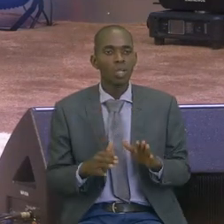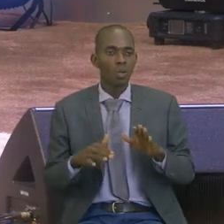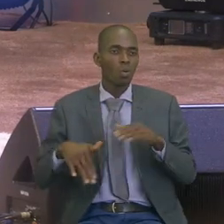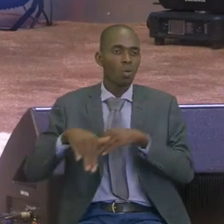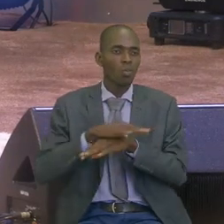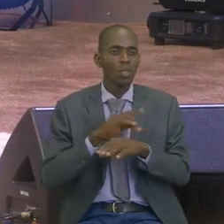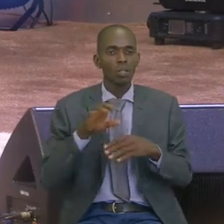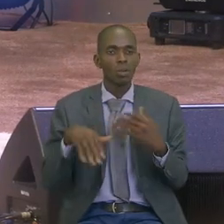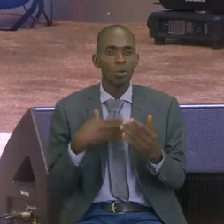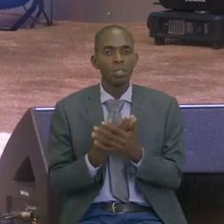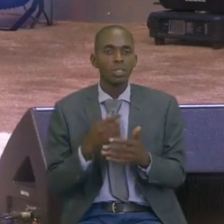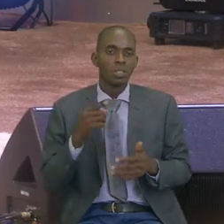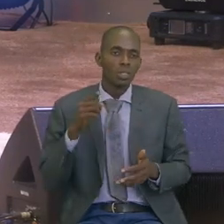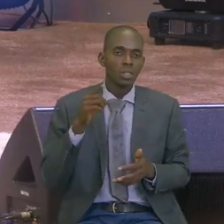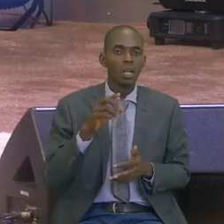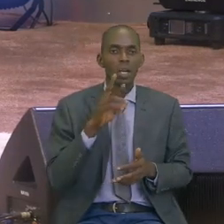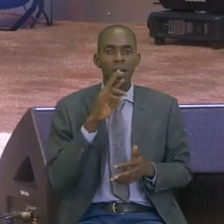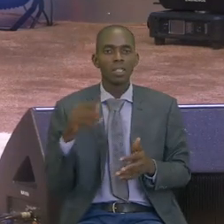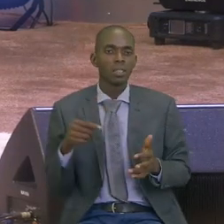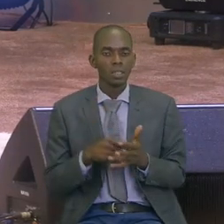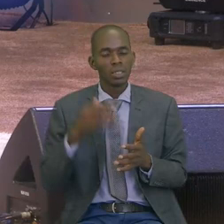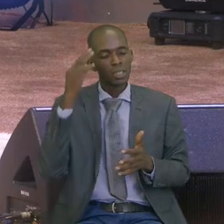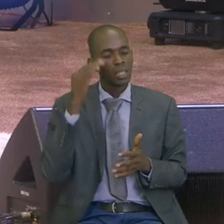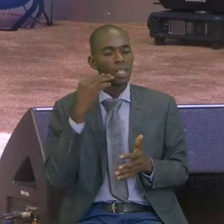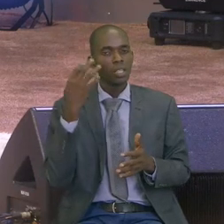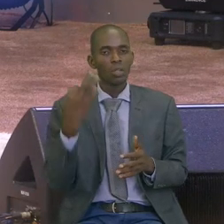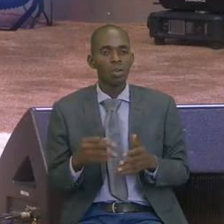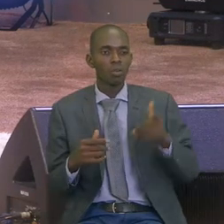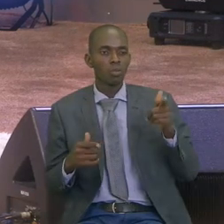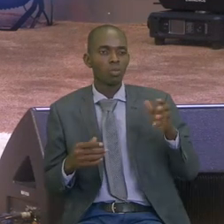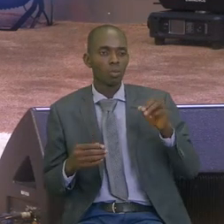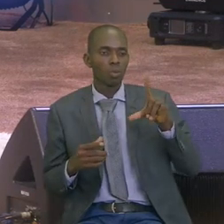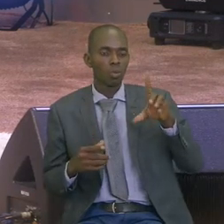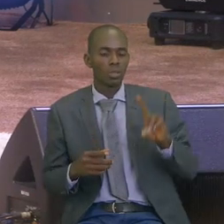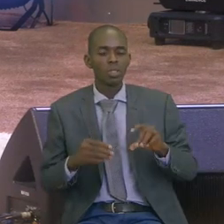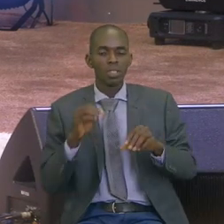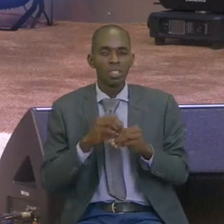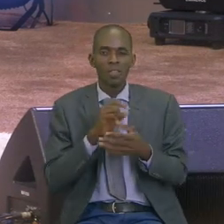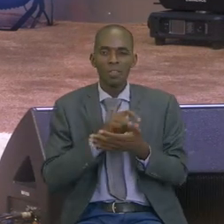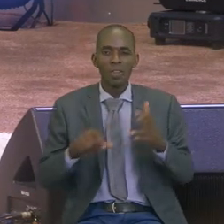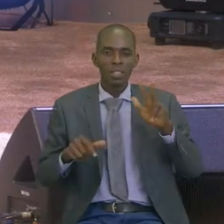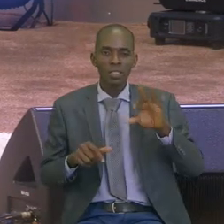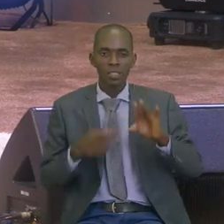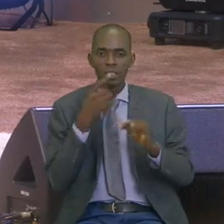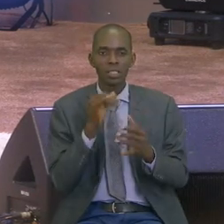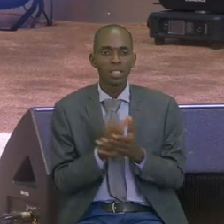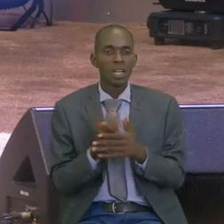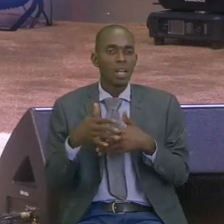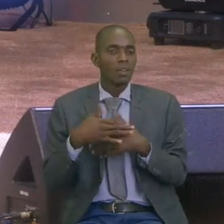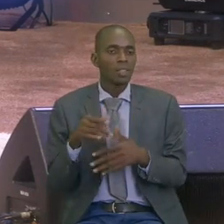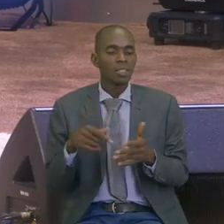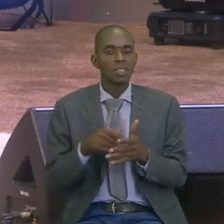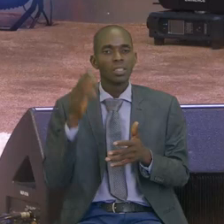this hedge of gold. In verse 39, verse 39 tells us, and after thee shall arise